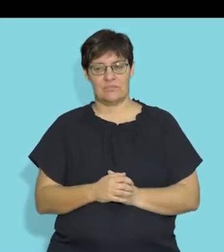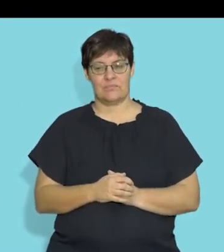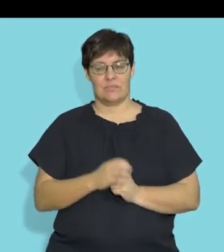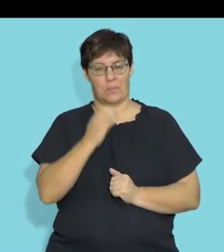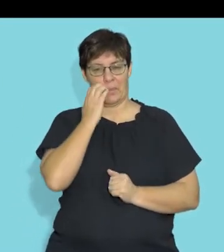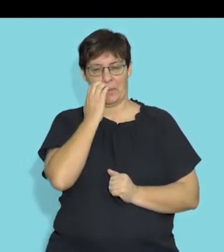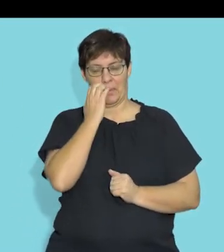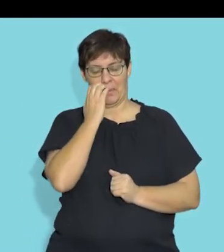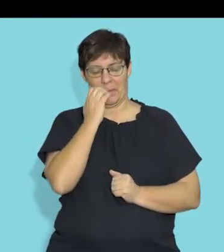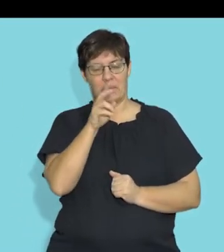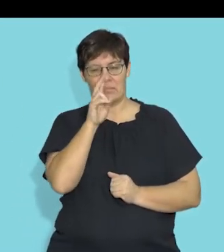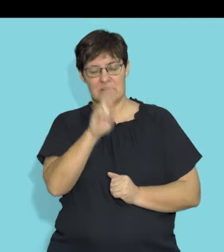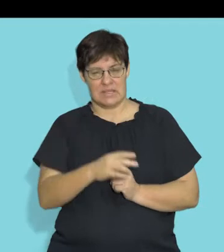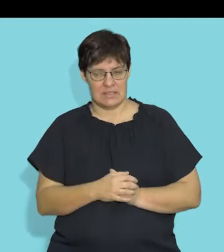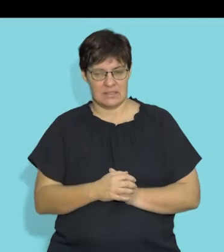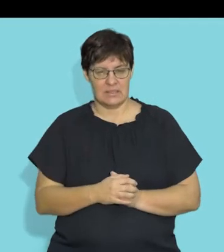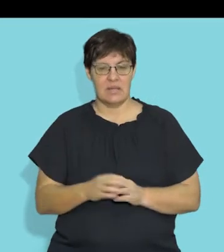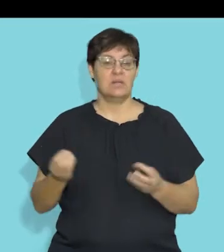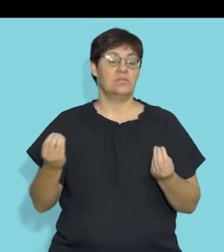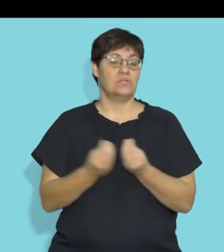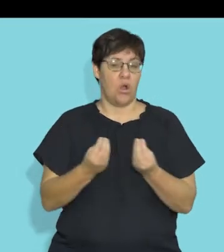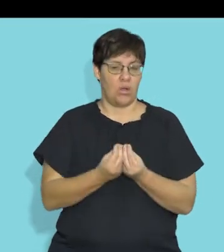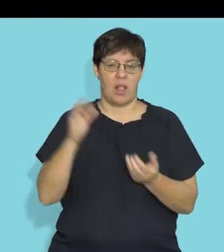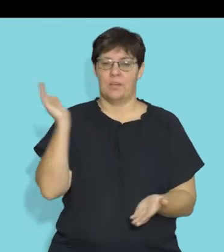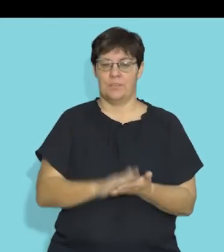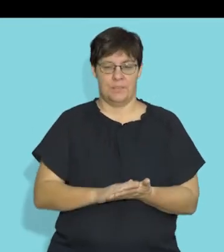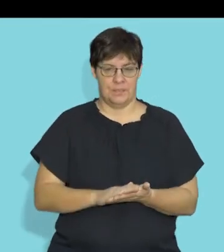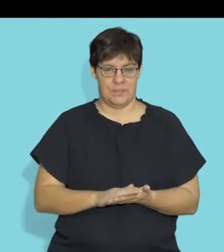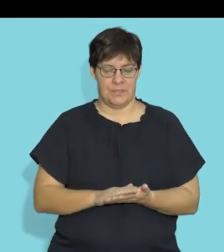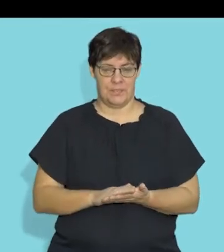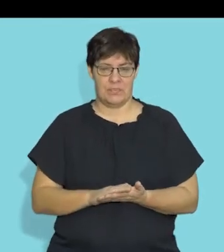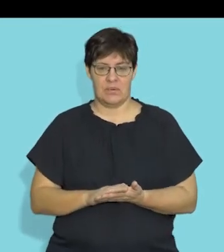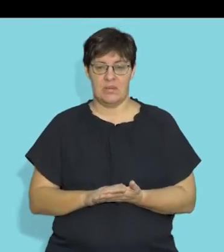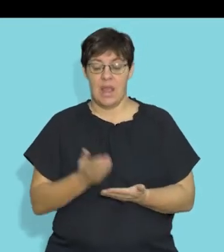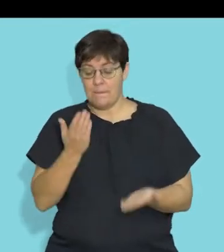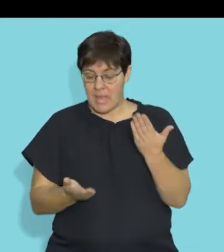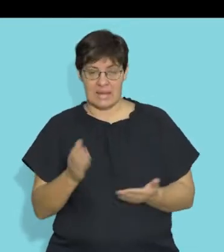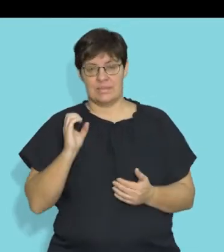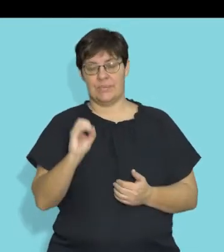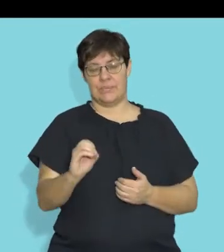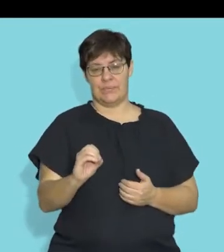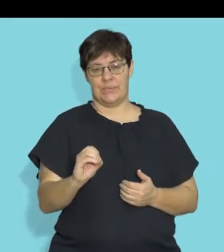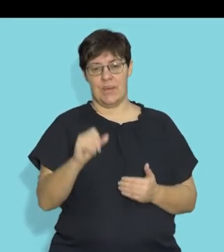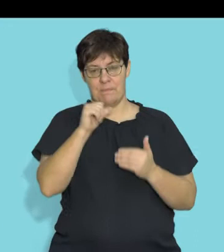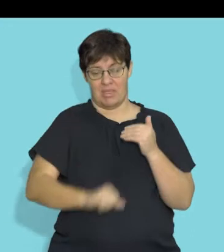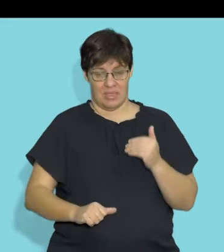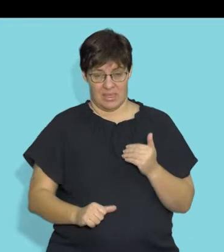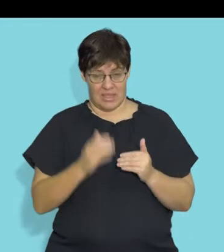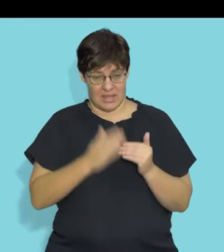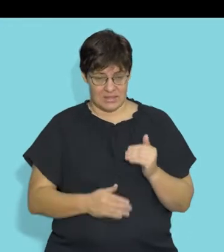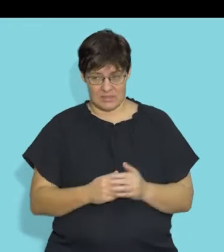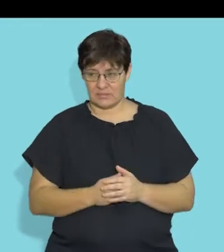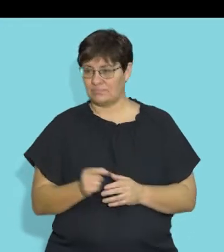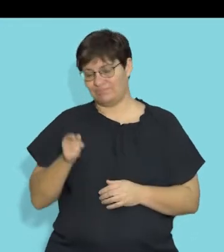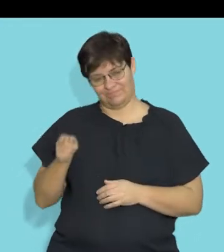Clearly you can see your stock is running out. You have a nil balance at the end of the month. Here, once again, you can see